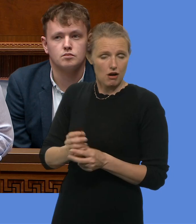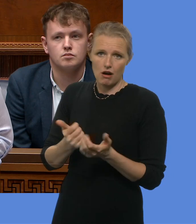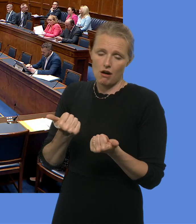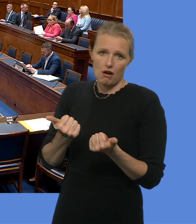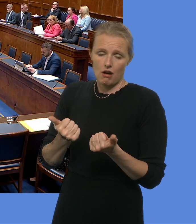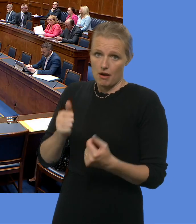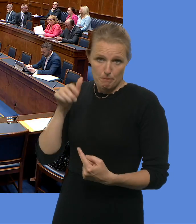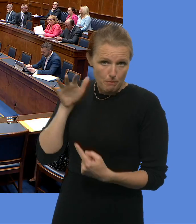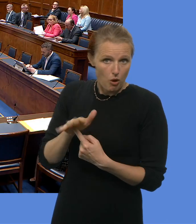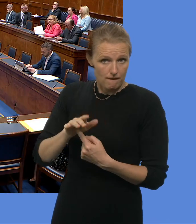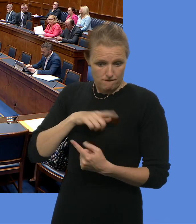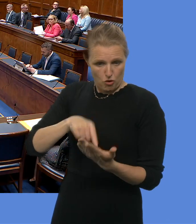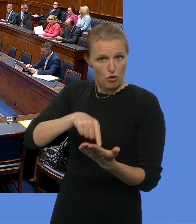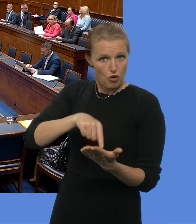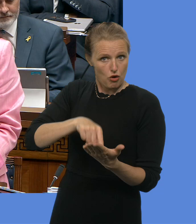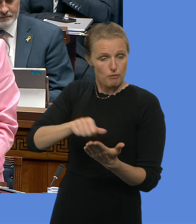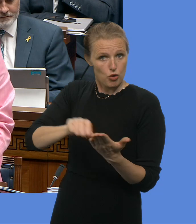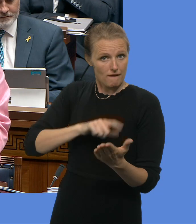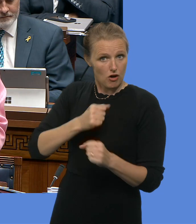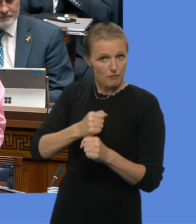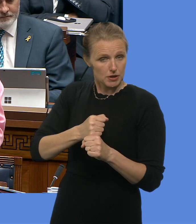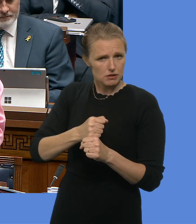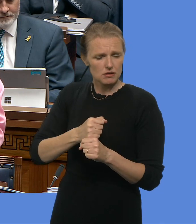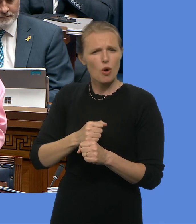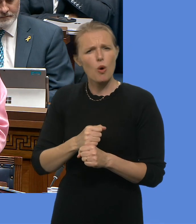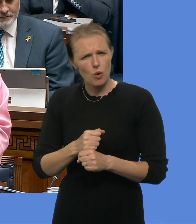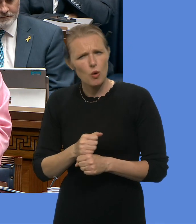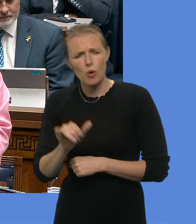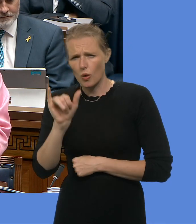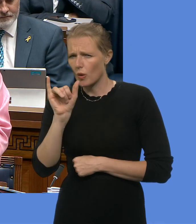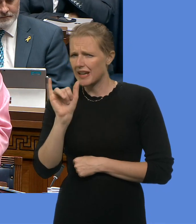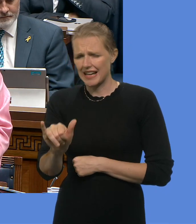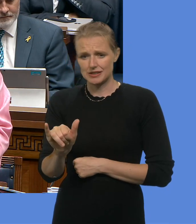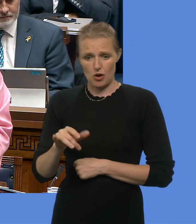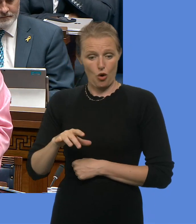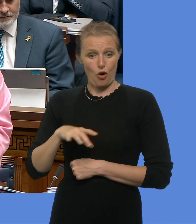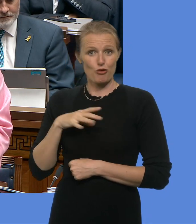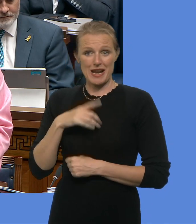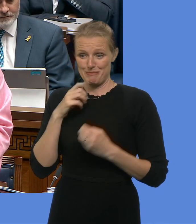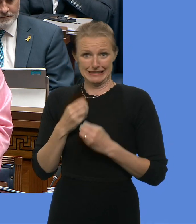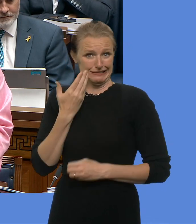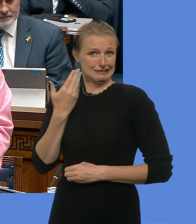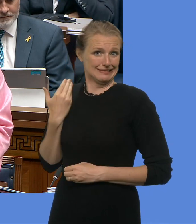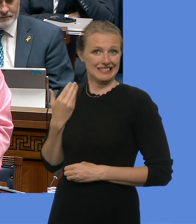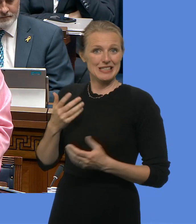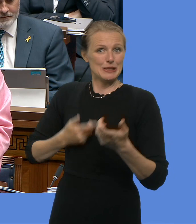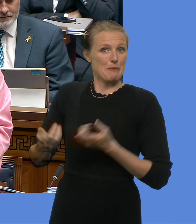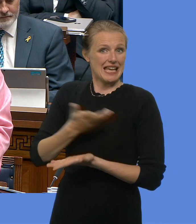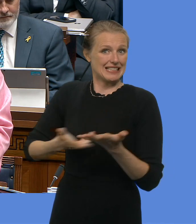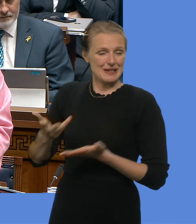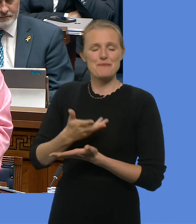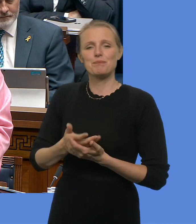commitment? Minister. Absolutely. As outlined just in my remarks in the previous debate,